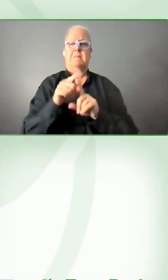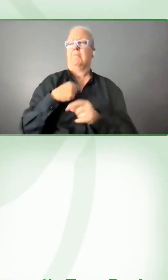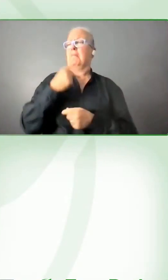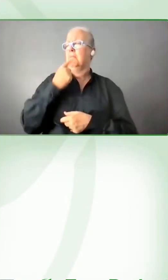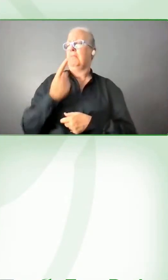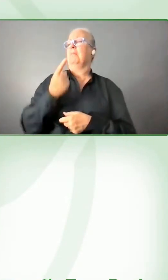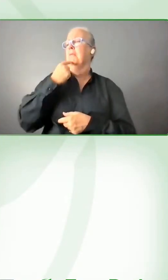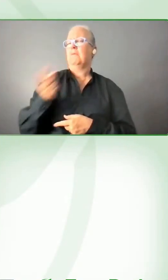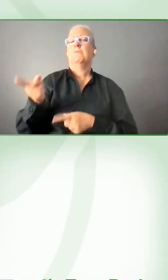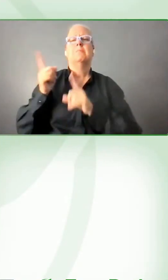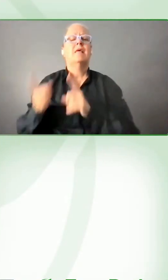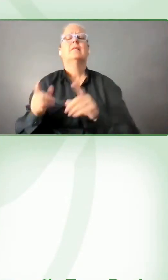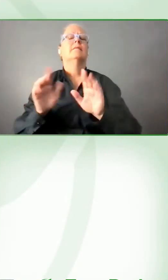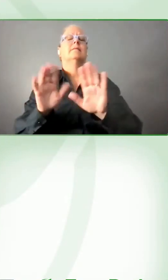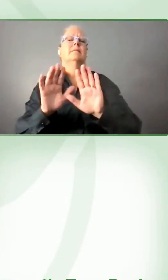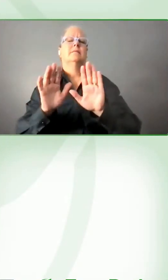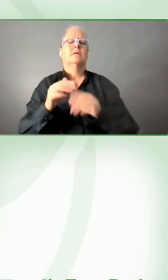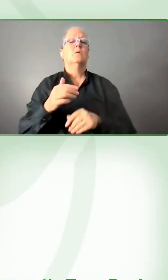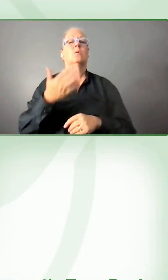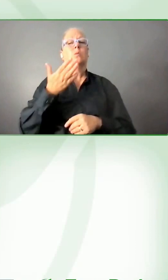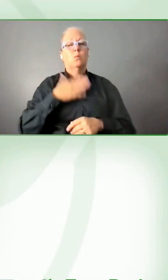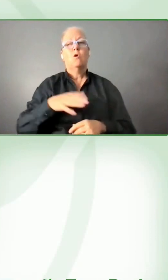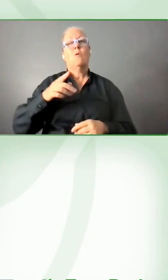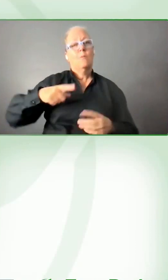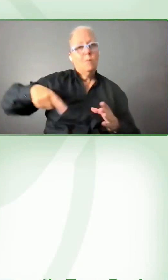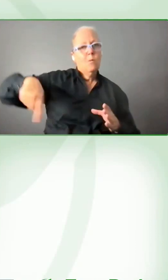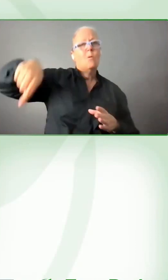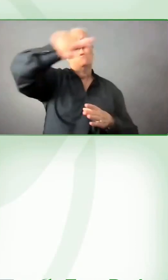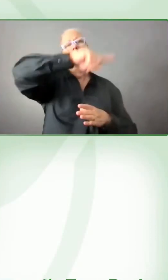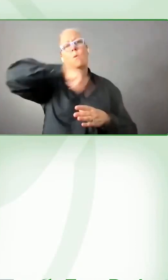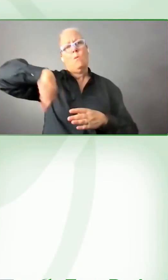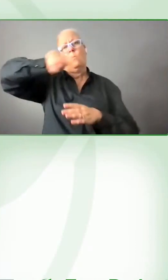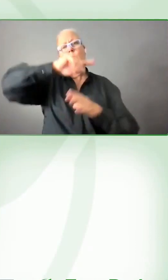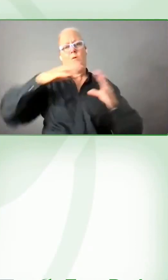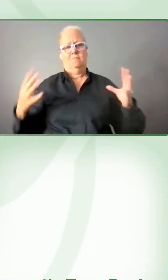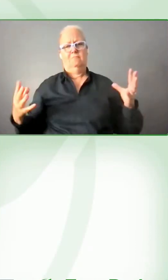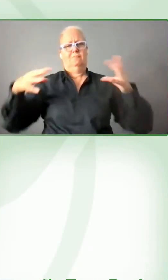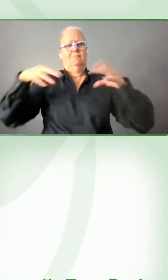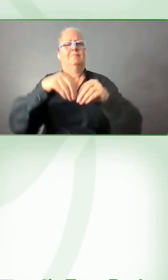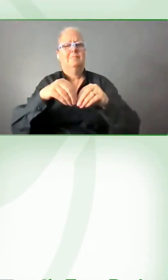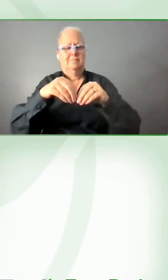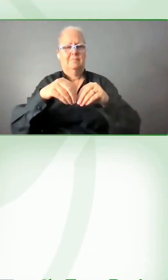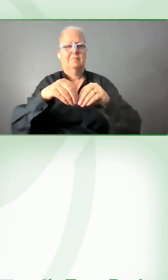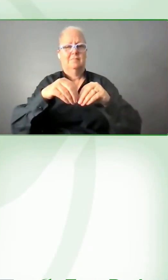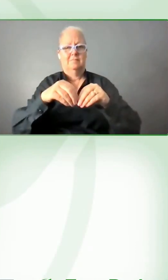it's really to bring everybody in so that everybody can start having more open